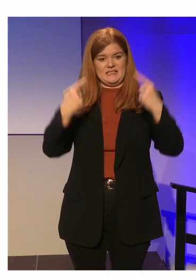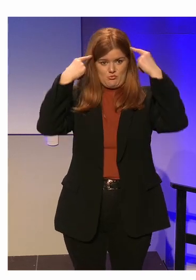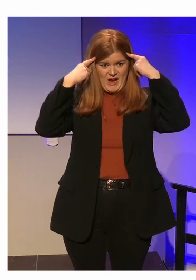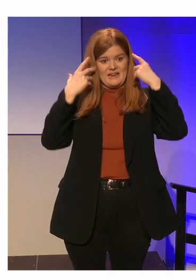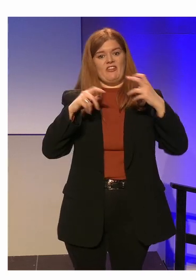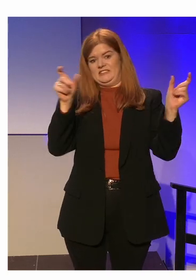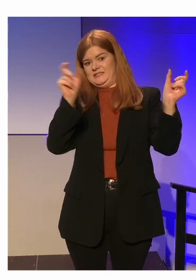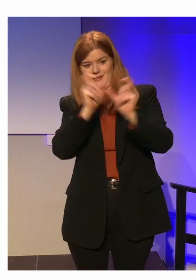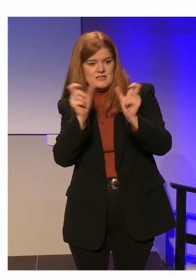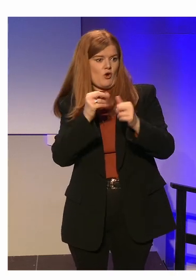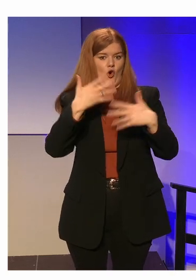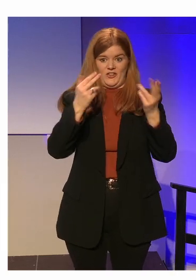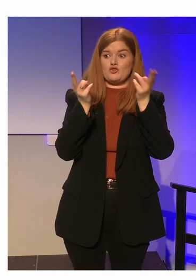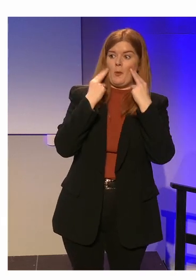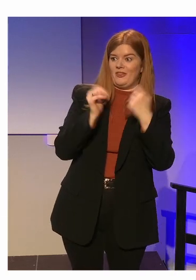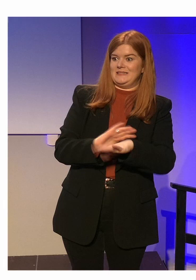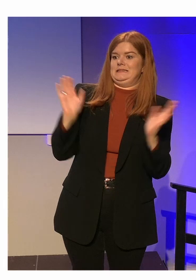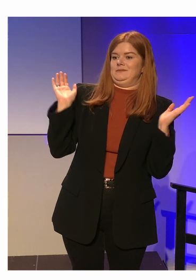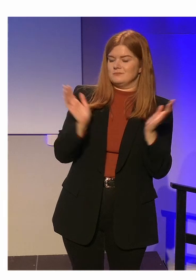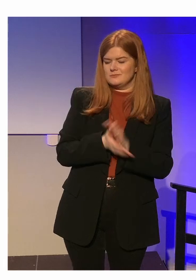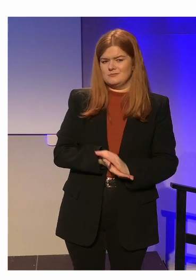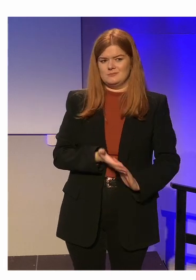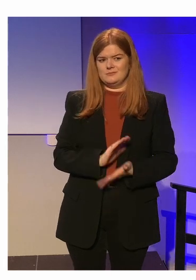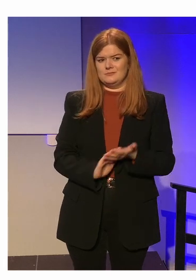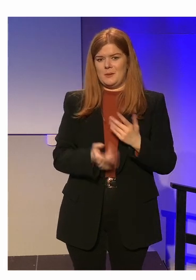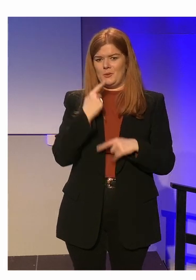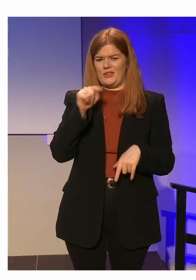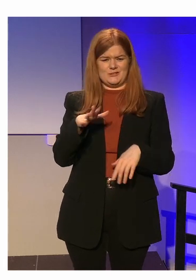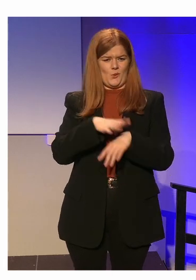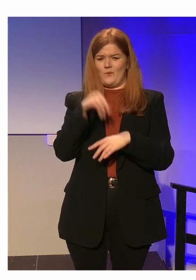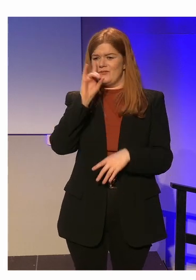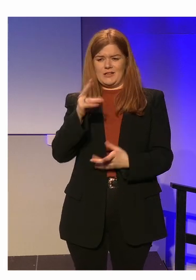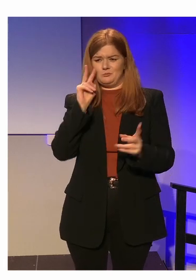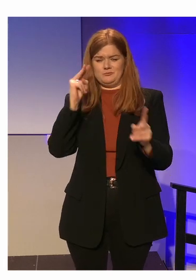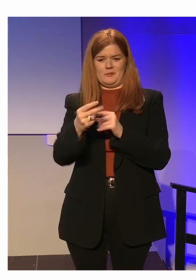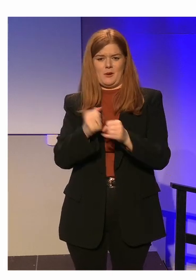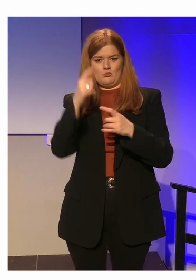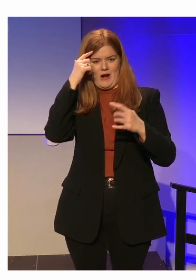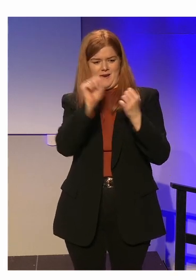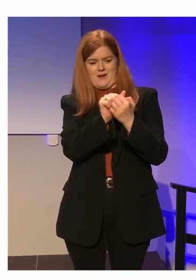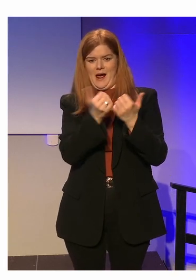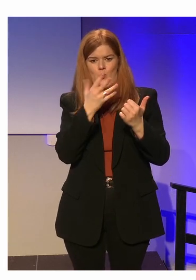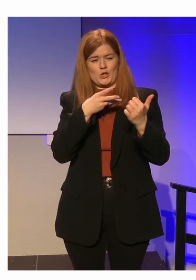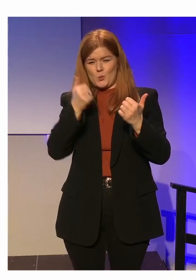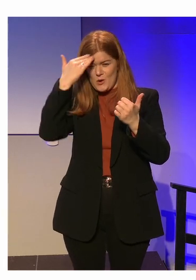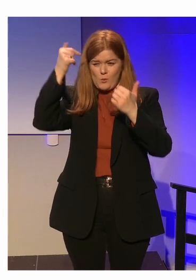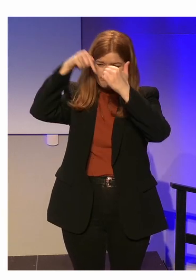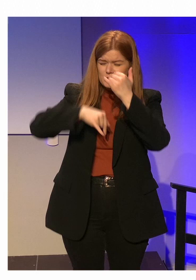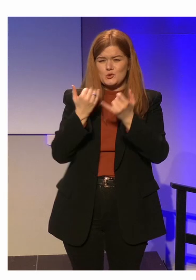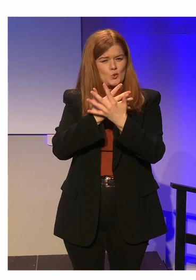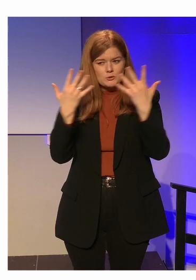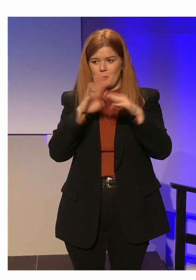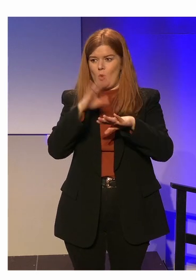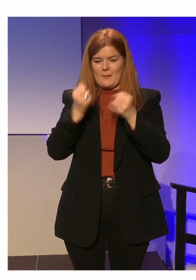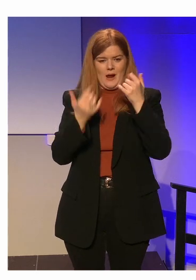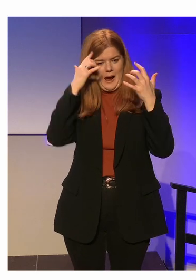are dyslexic, or they are normal, right? That is an old view of the brain. We know so much more about